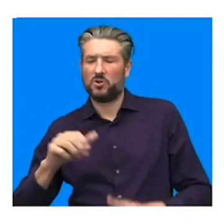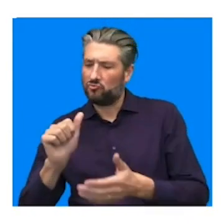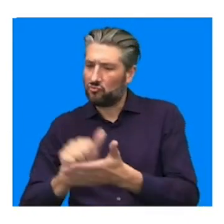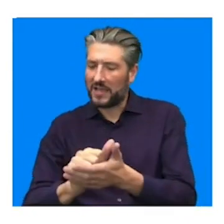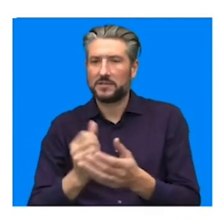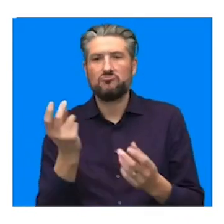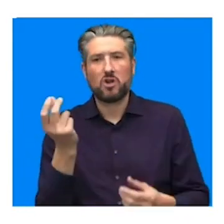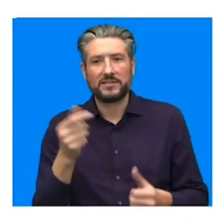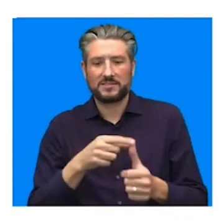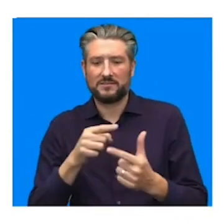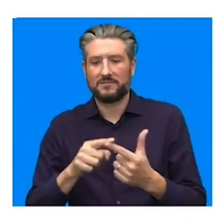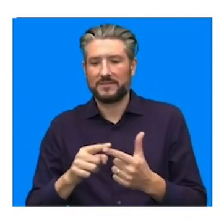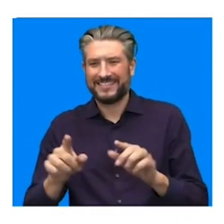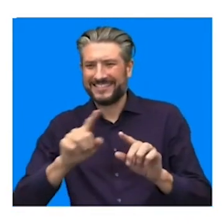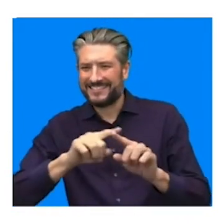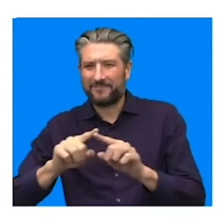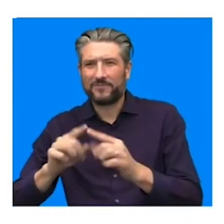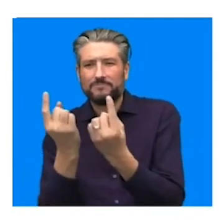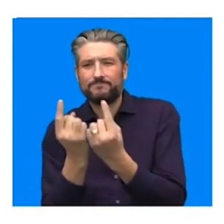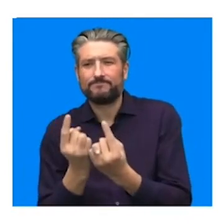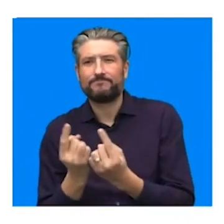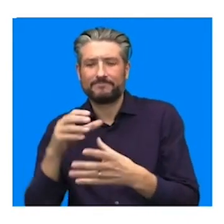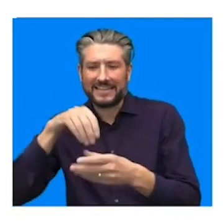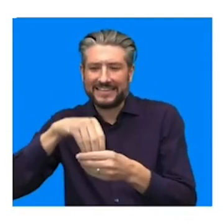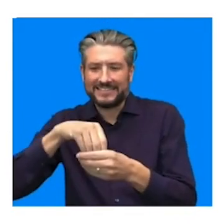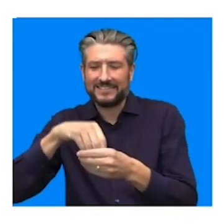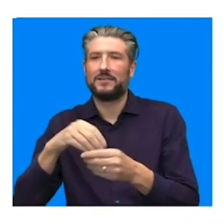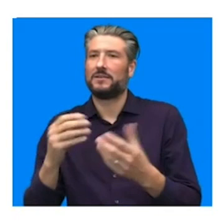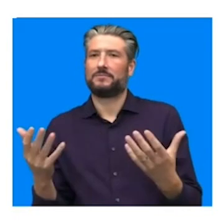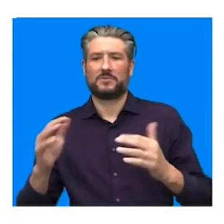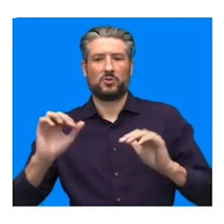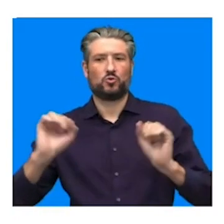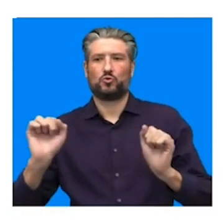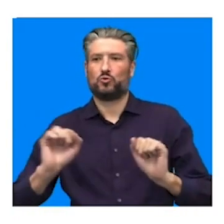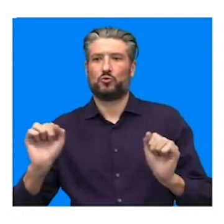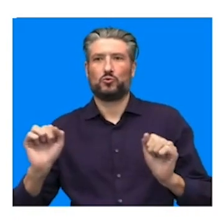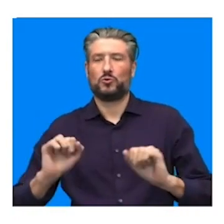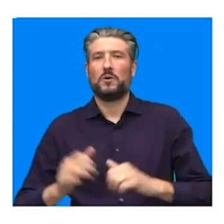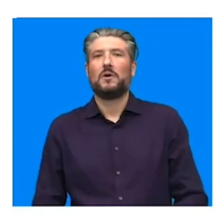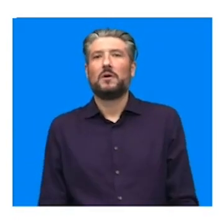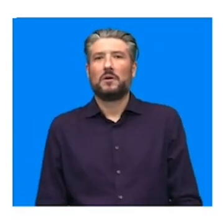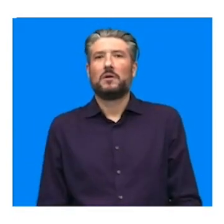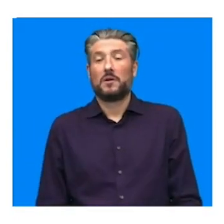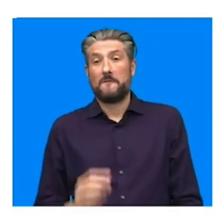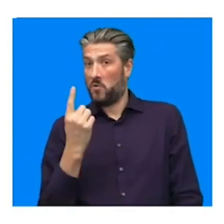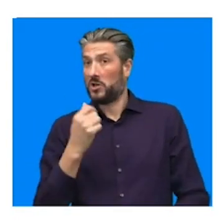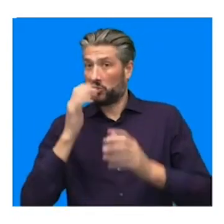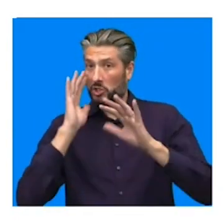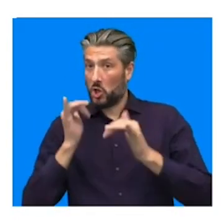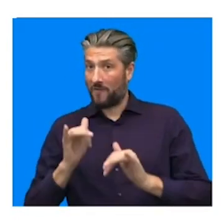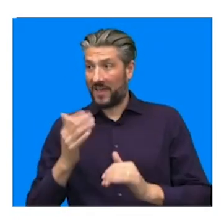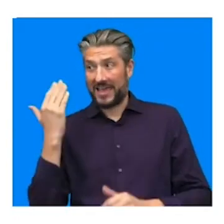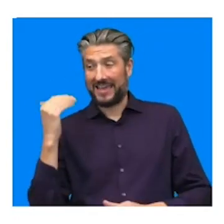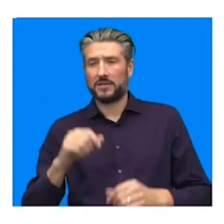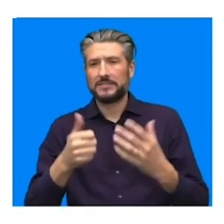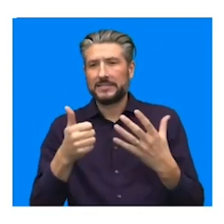features that are really what are looked for at the moment by users. So in our first survey, 63% of people said